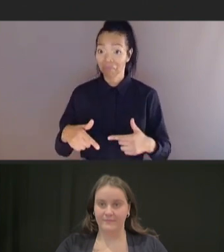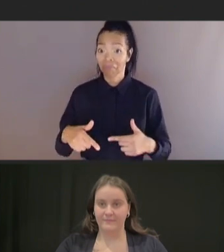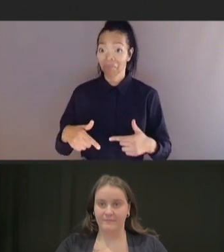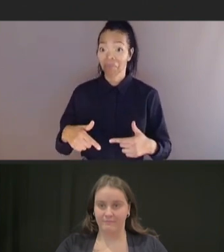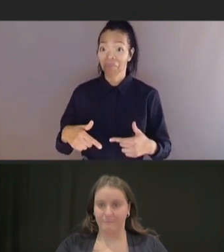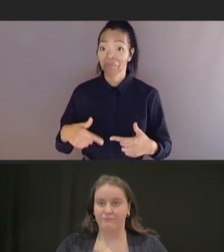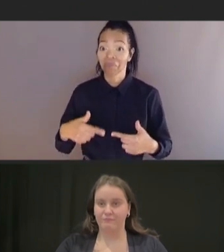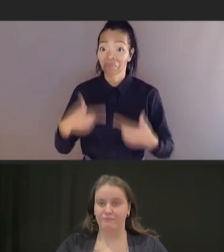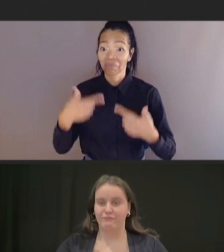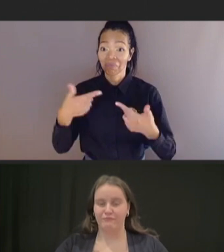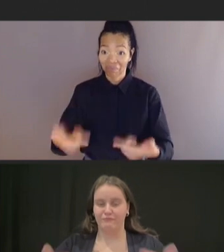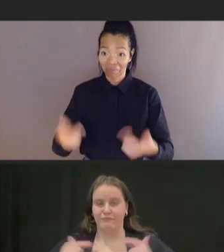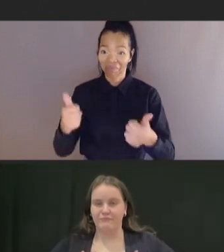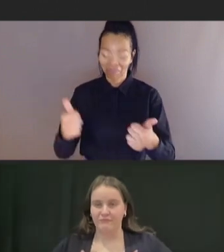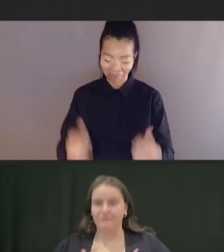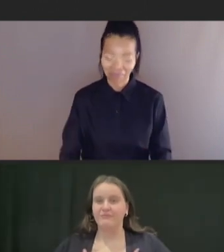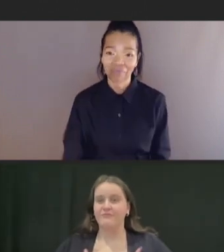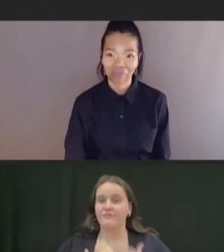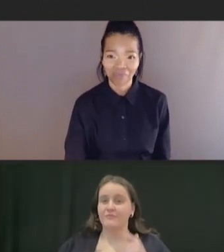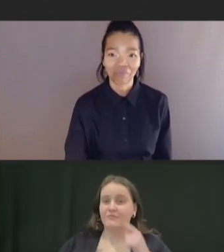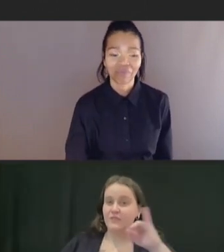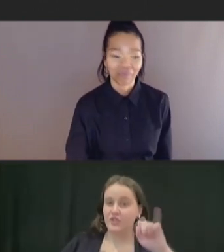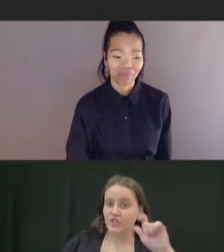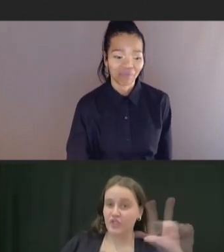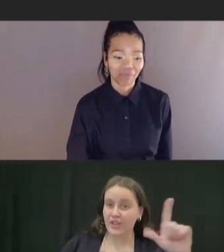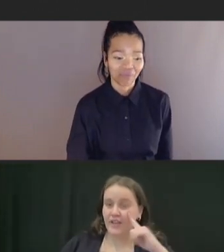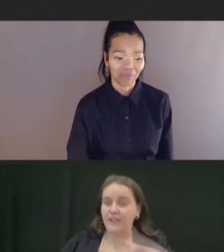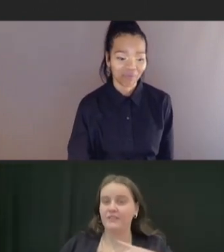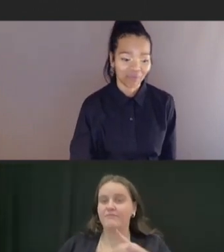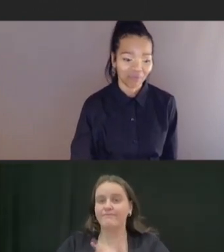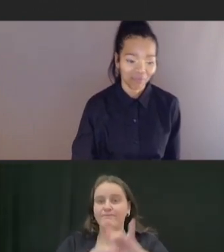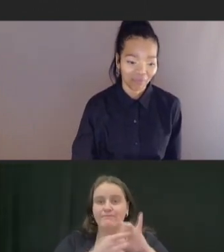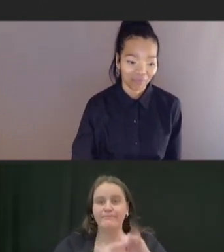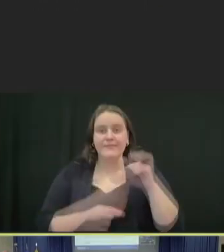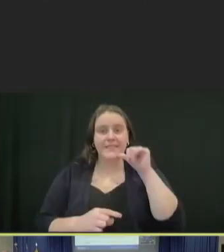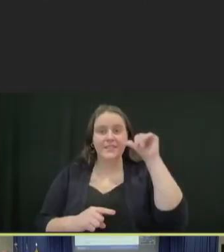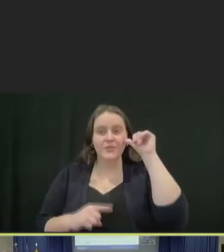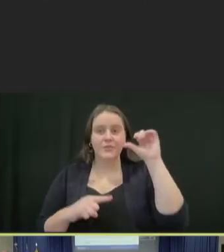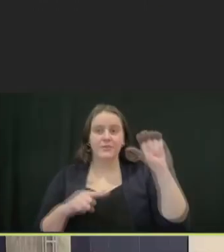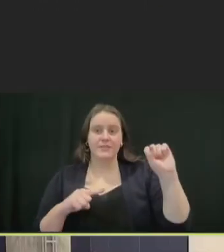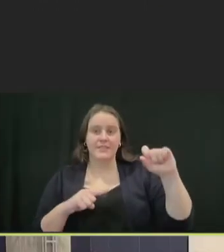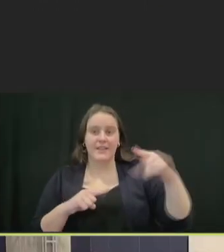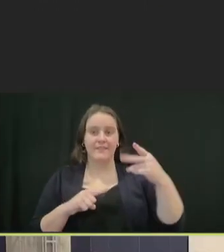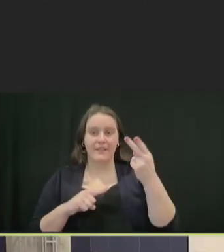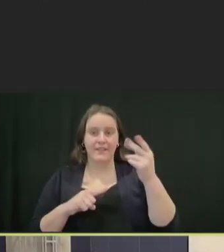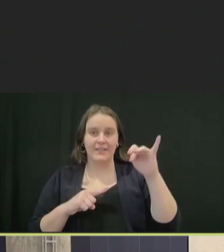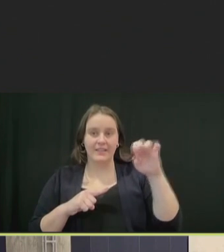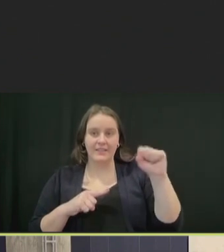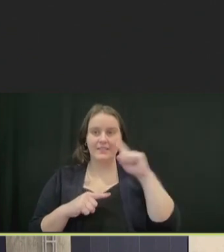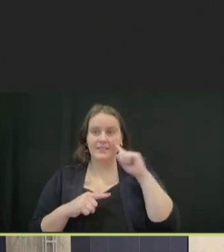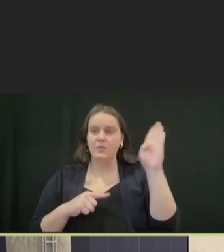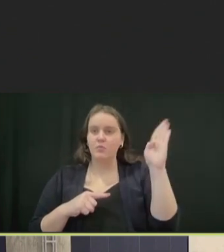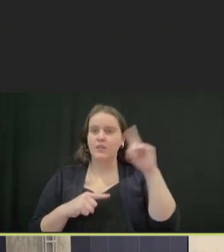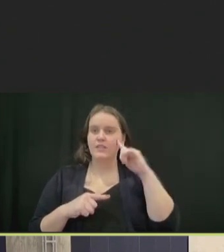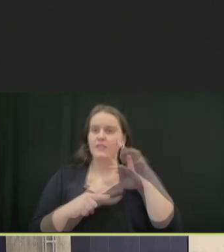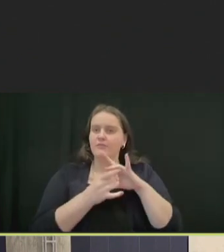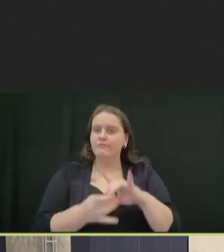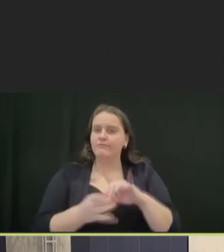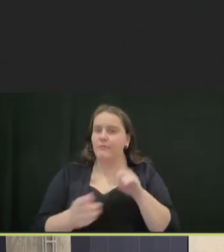Harkening back to Stephanie Friedhoff's presentation from yesterday, I wonder about modifying objective